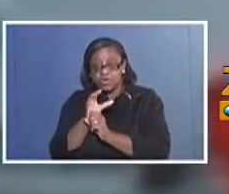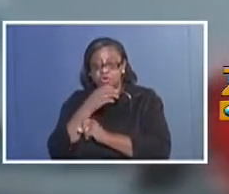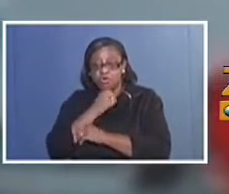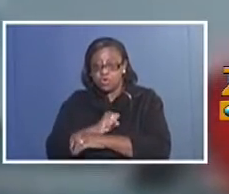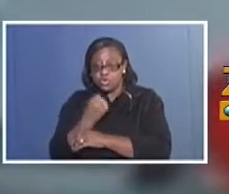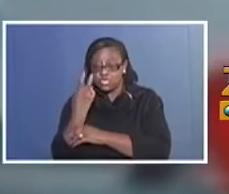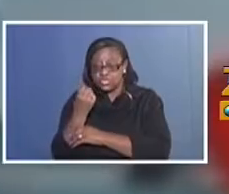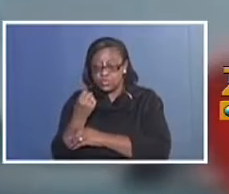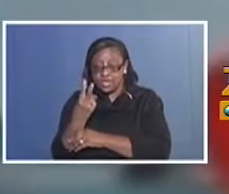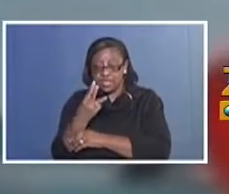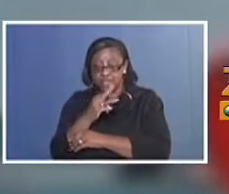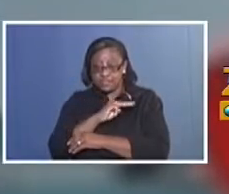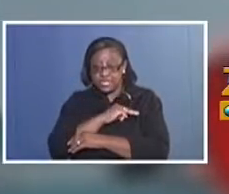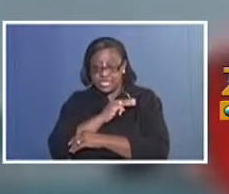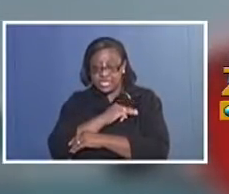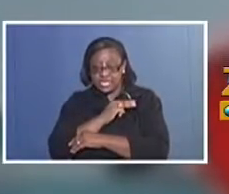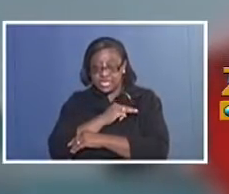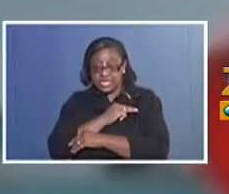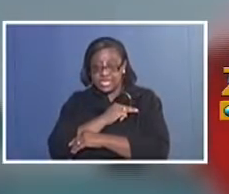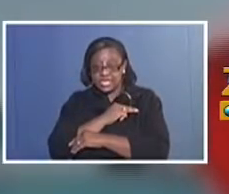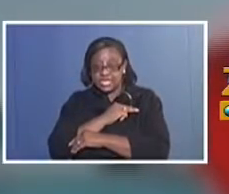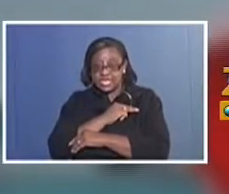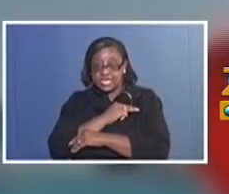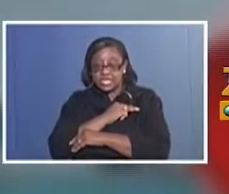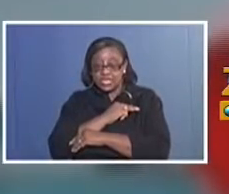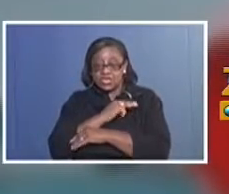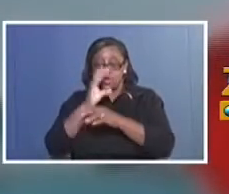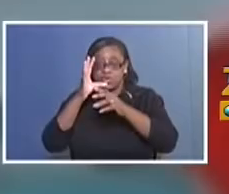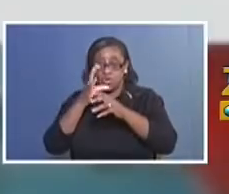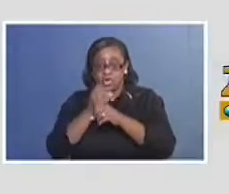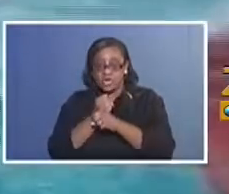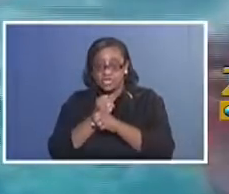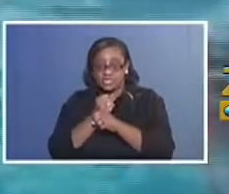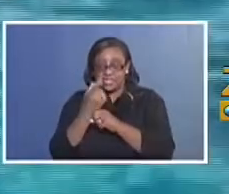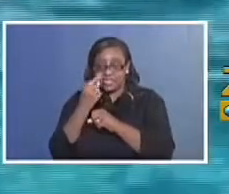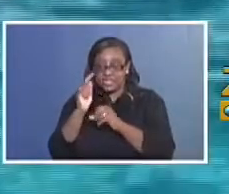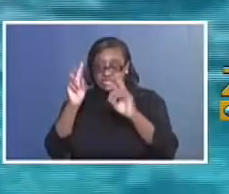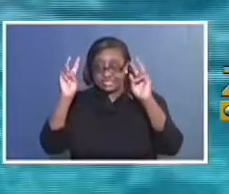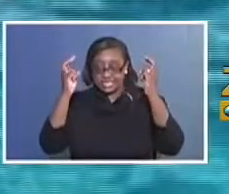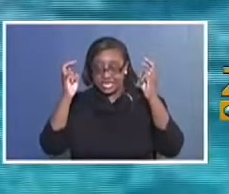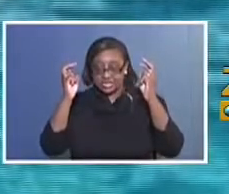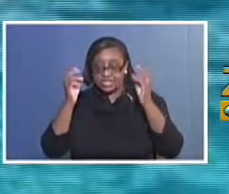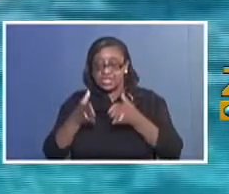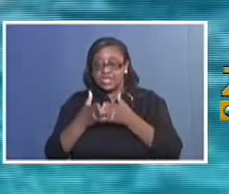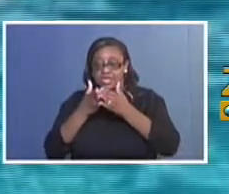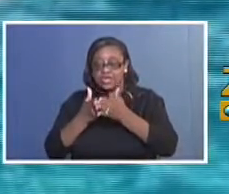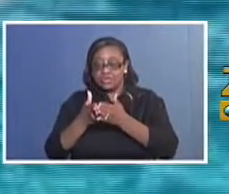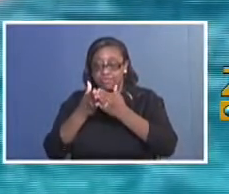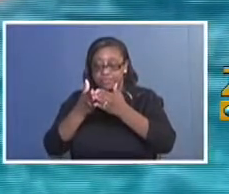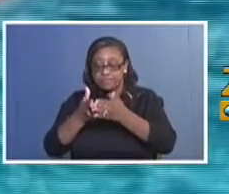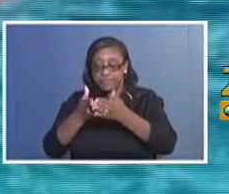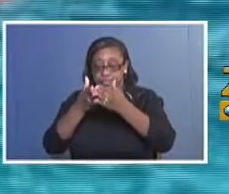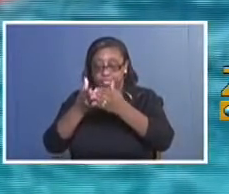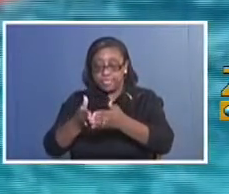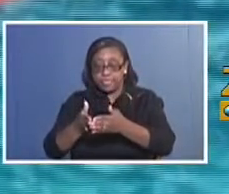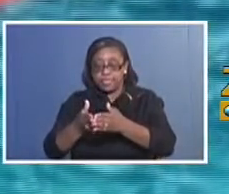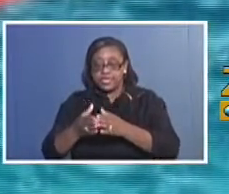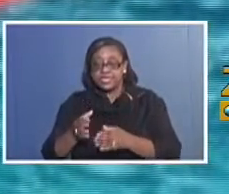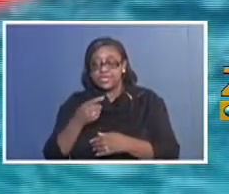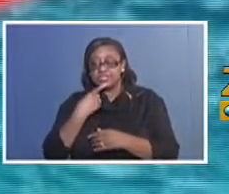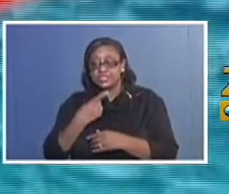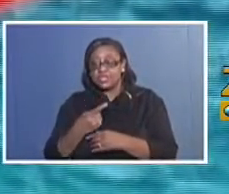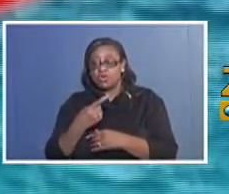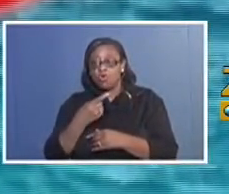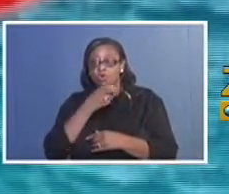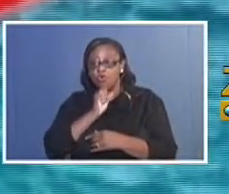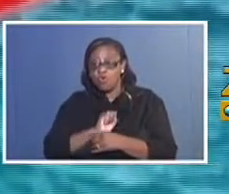12-year-old Finley McKinney Lambert clinched the Optimist National Championship title this weekend in the waters of Montague Bay. Lambert, who's been sailing since he was